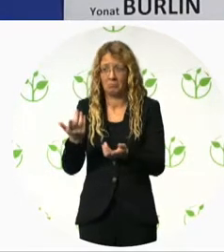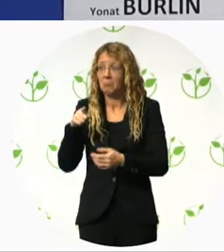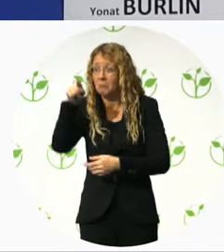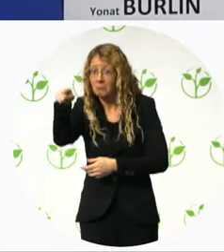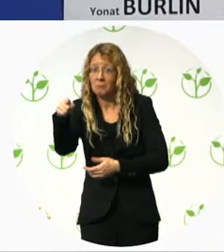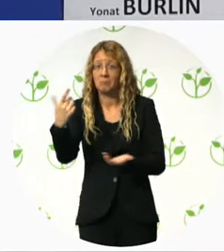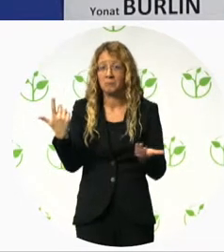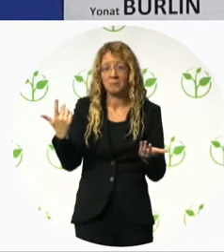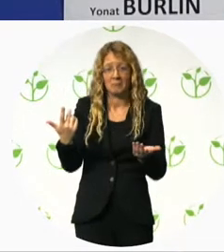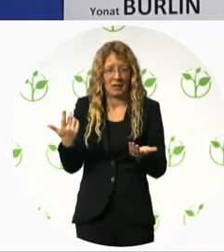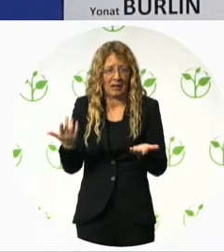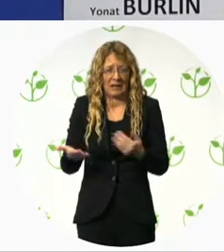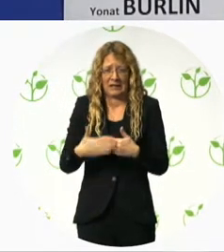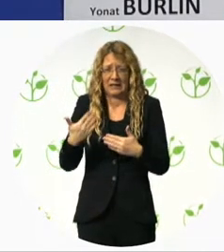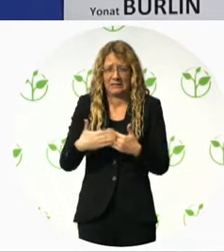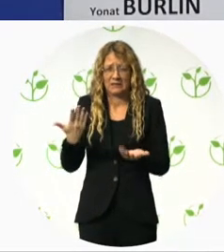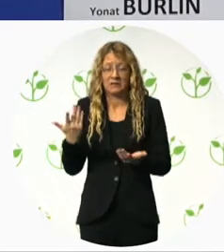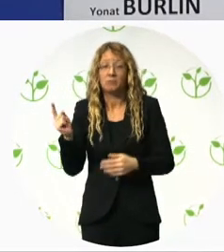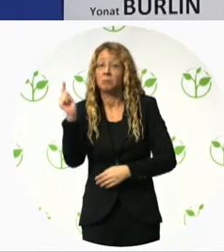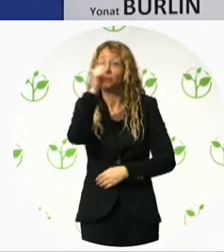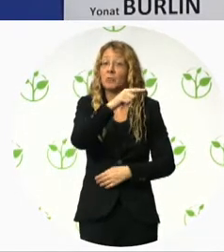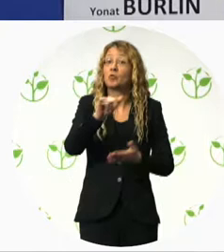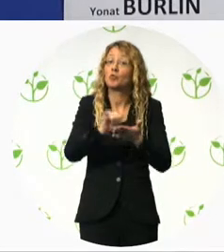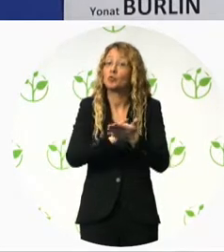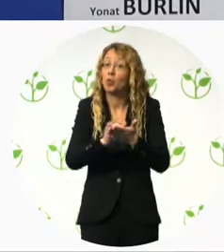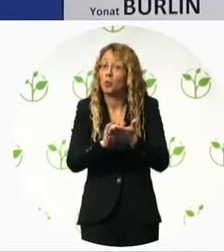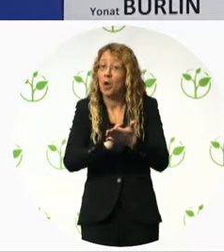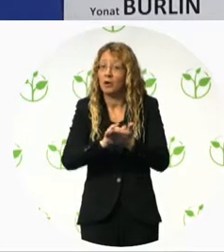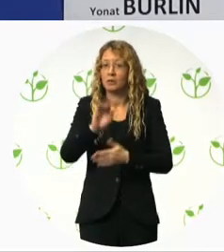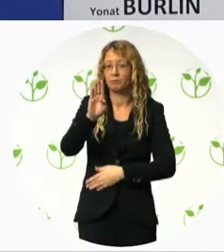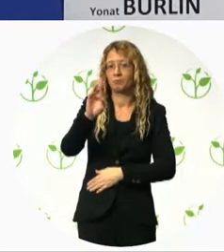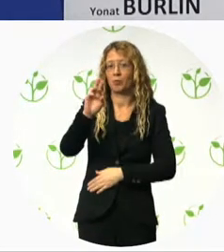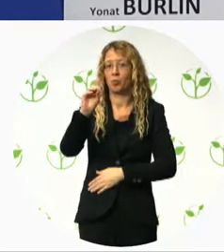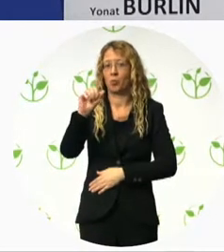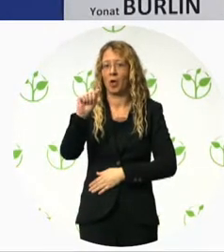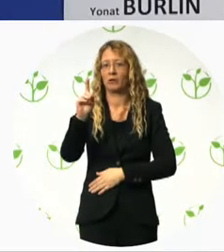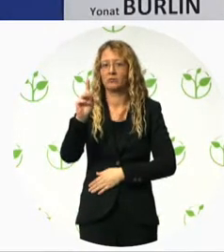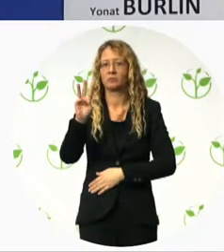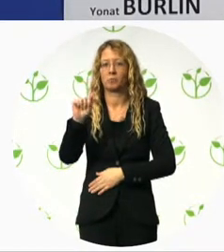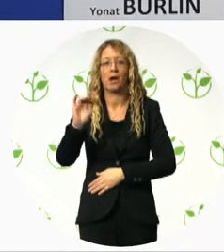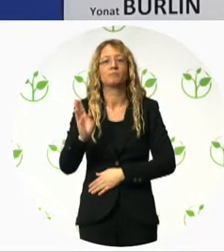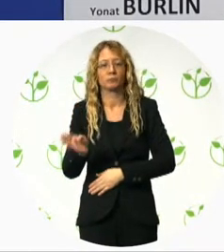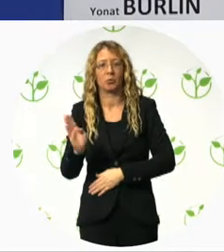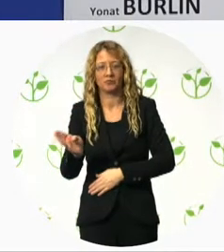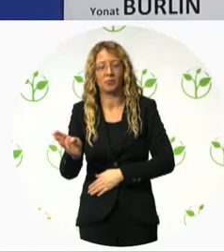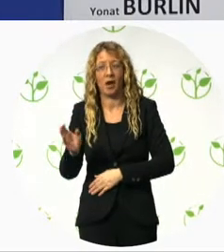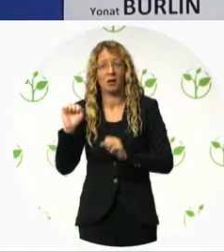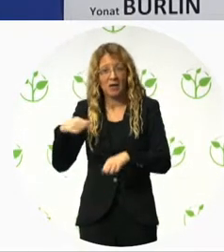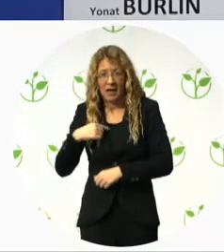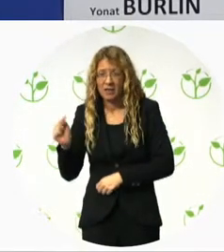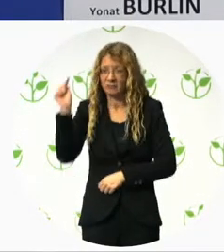that all theaters will be providing closed captioning and audio description every single performance by June